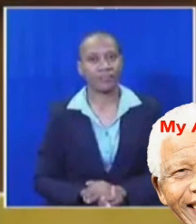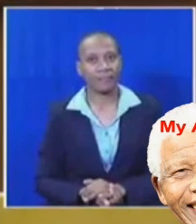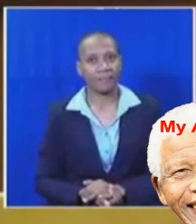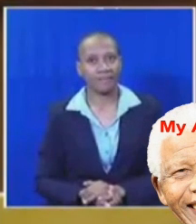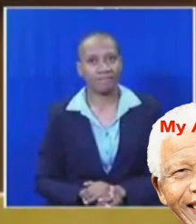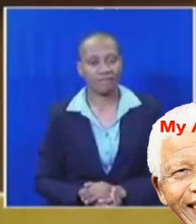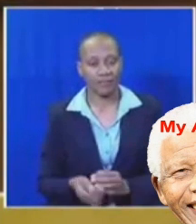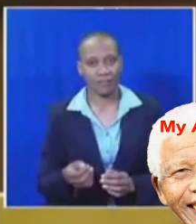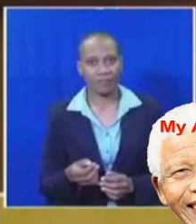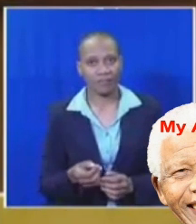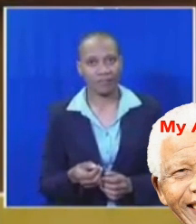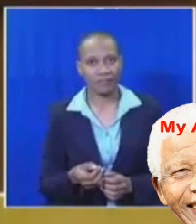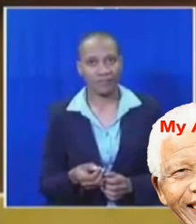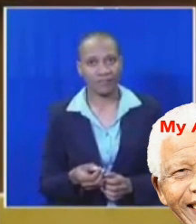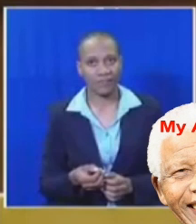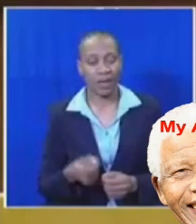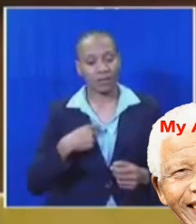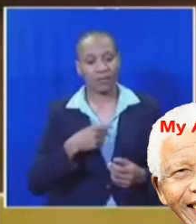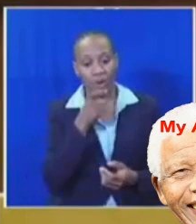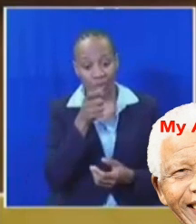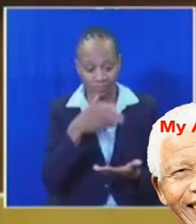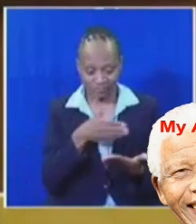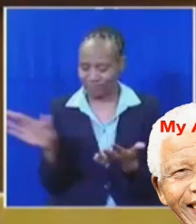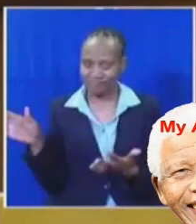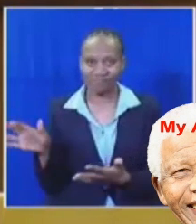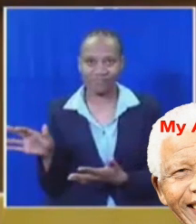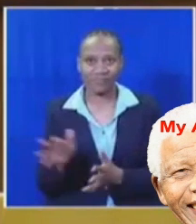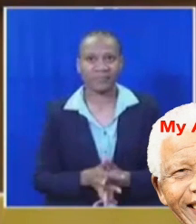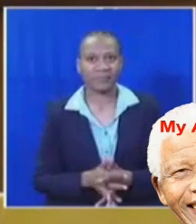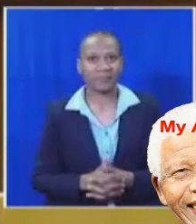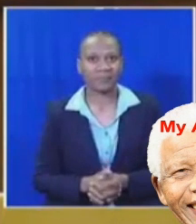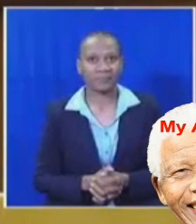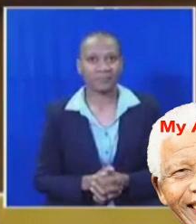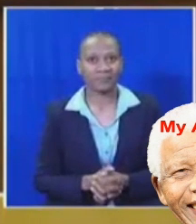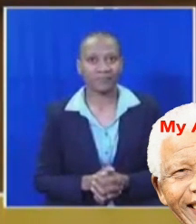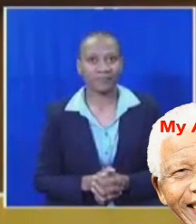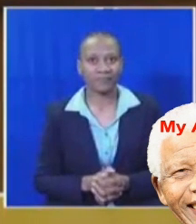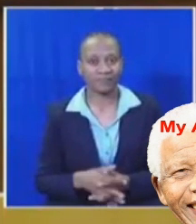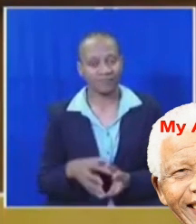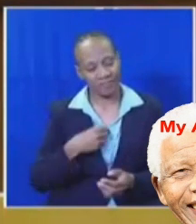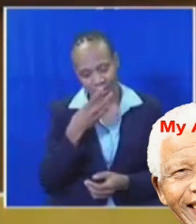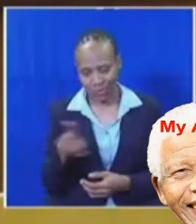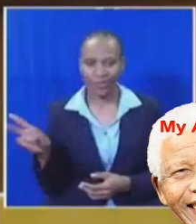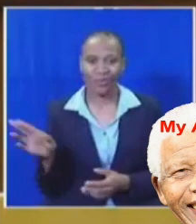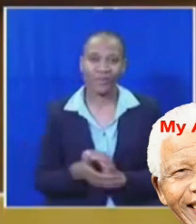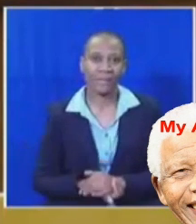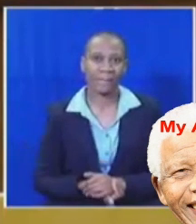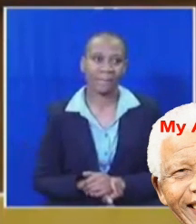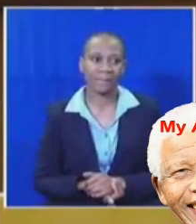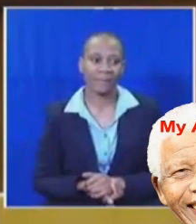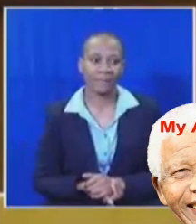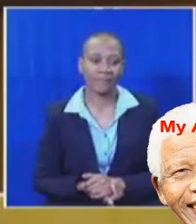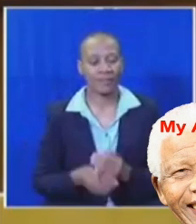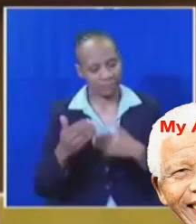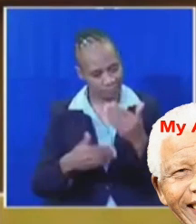I withdraw Castle Corner. Honorable Van Damme, can you please withdraw? I withdraw. Thank you. Can you proceed